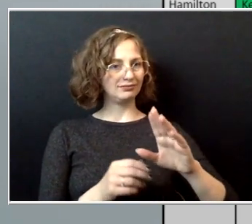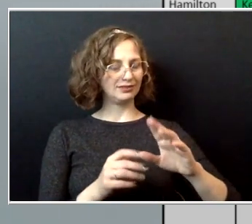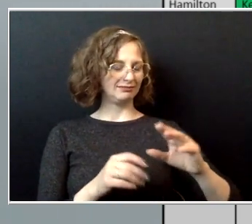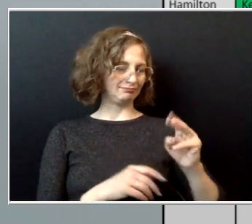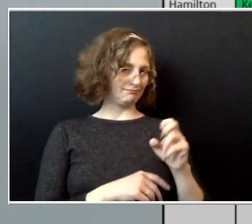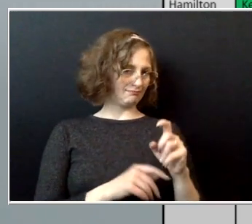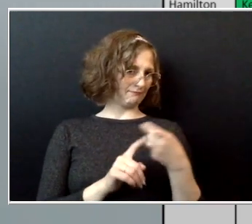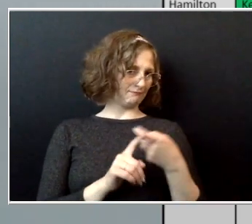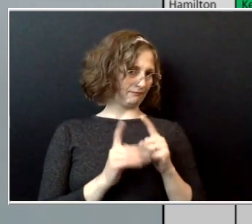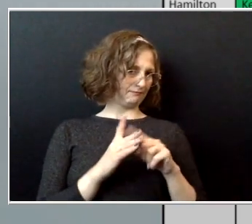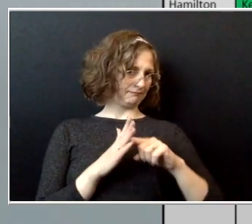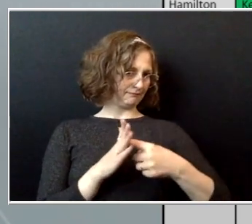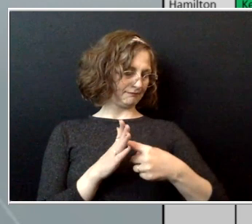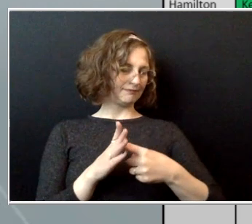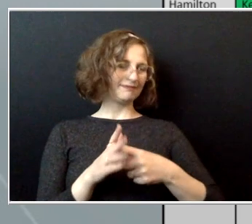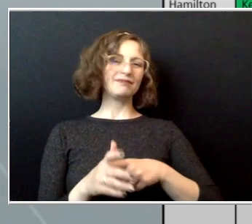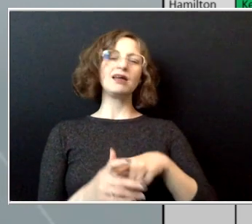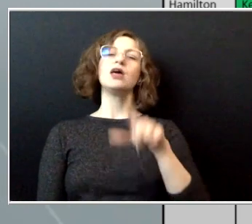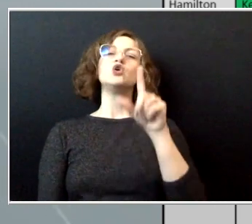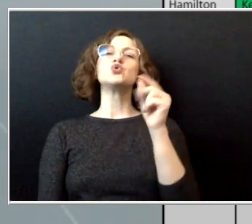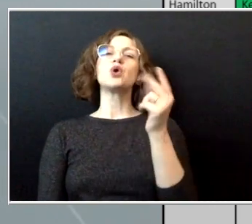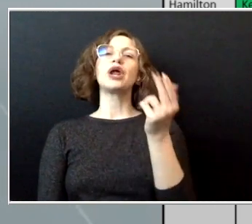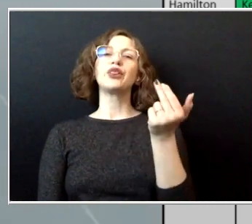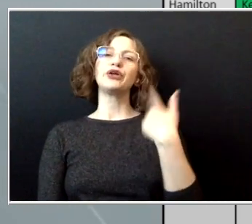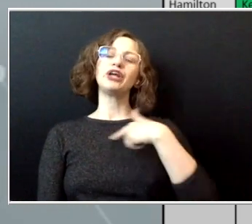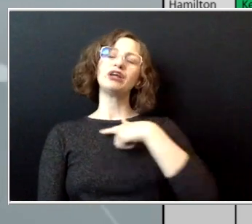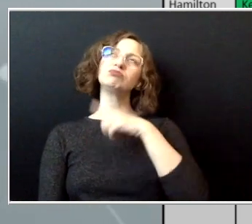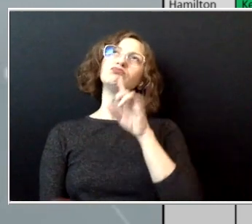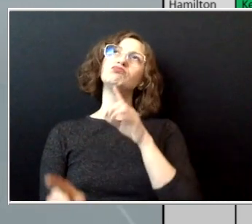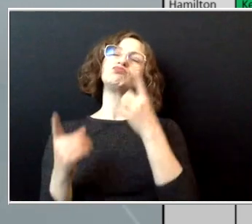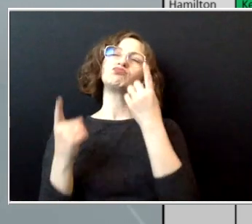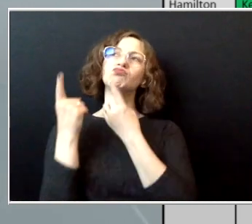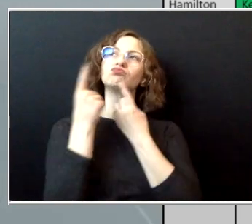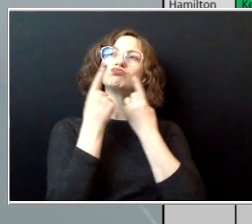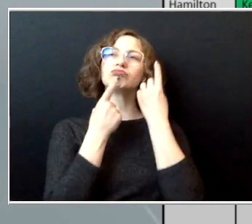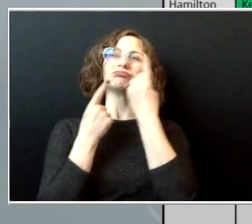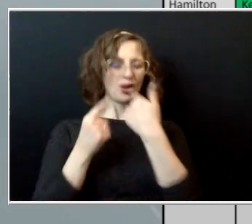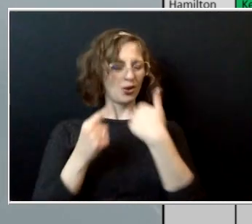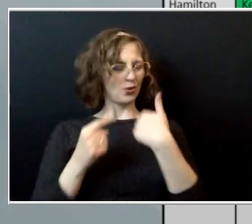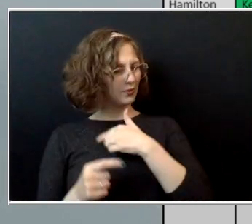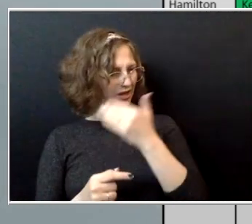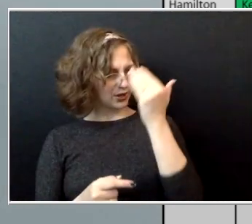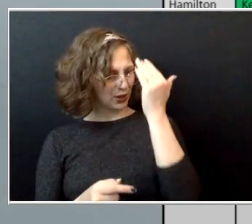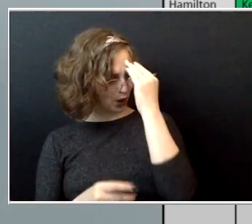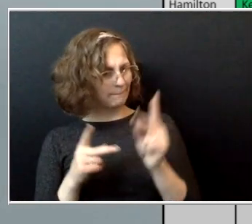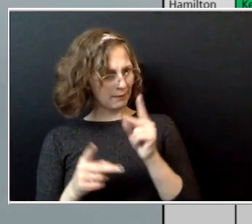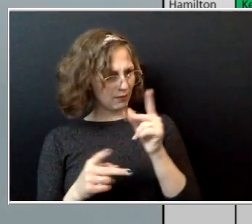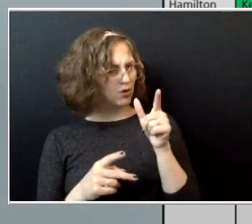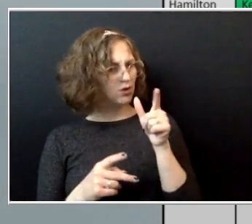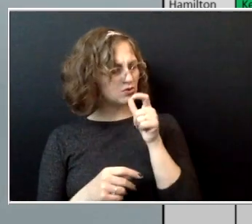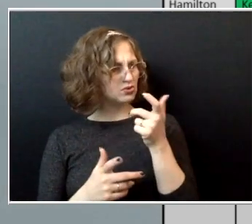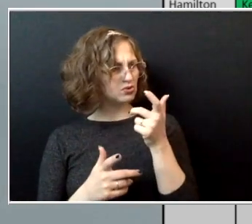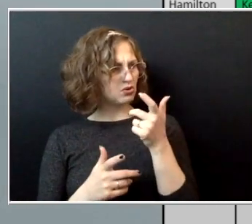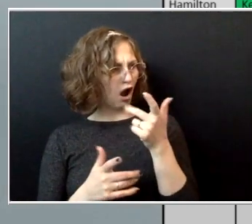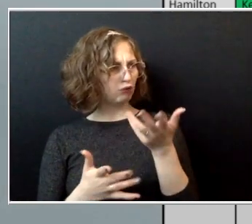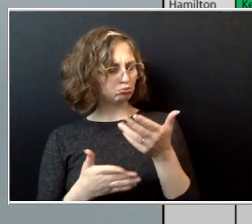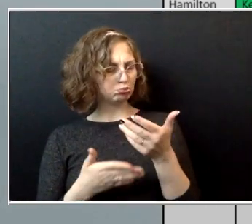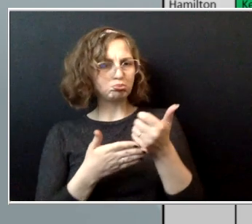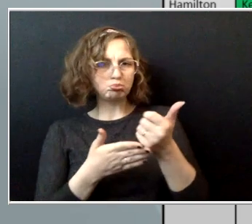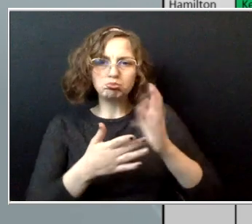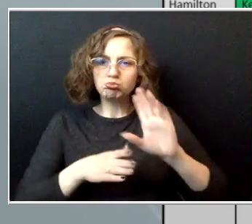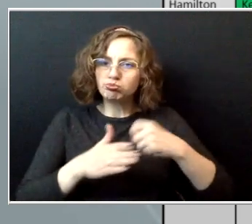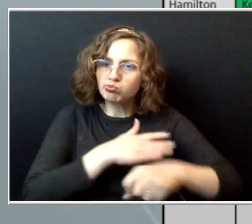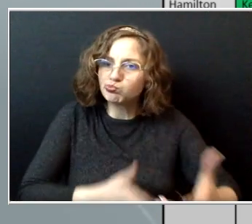in 2013, wait a minute, we know some people who are delivering babies in some of those counties. But when we